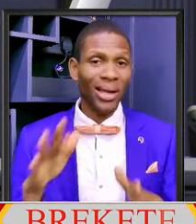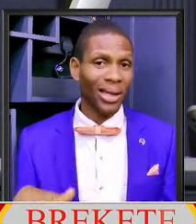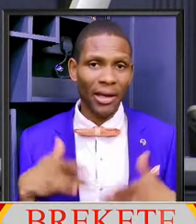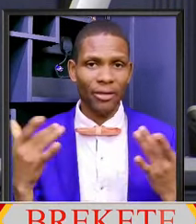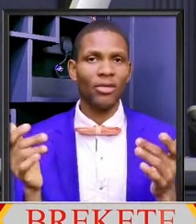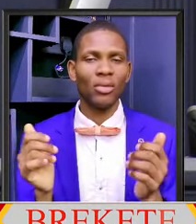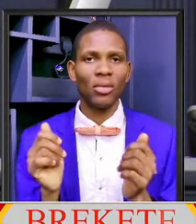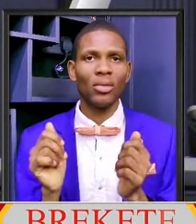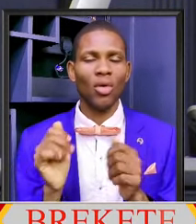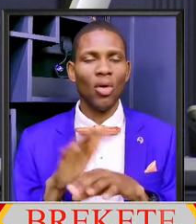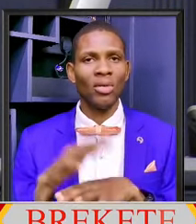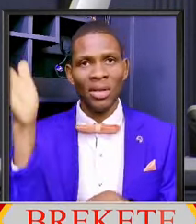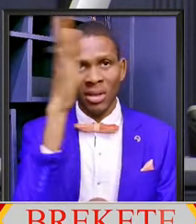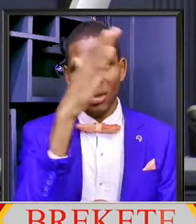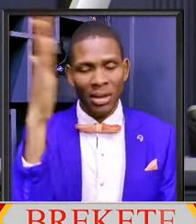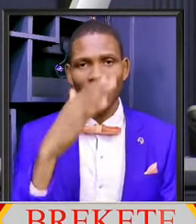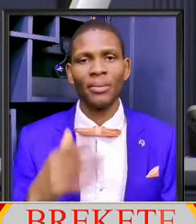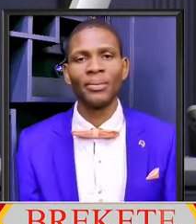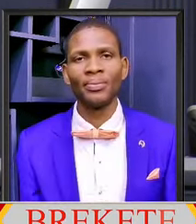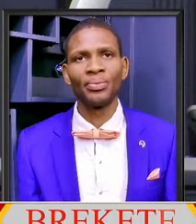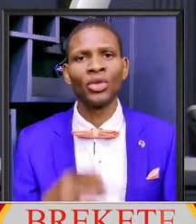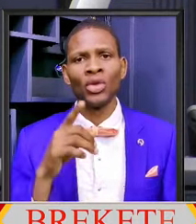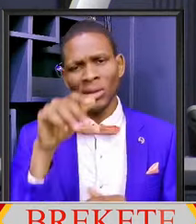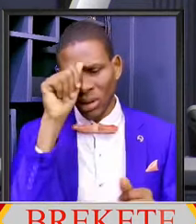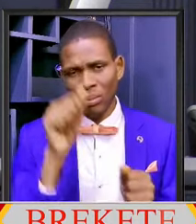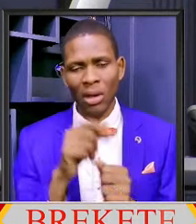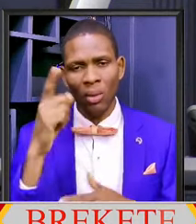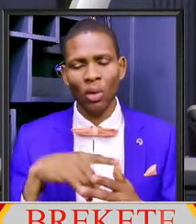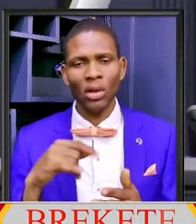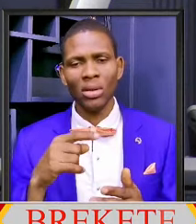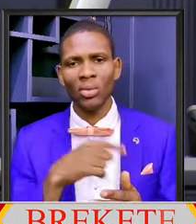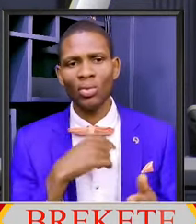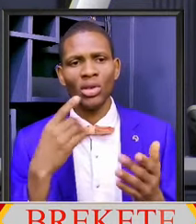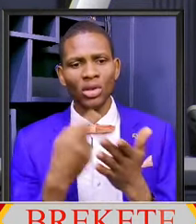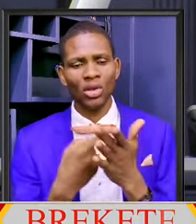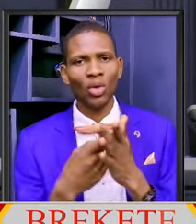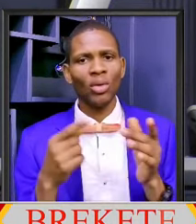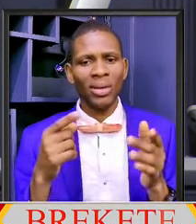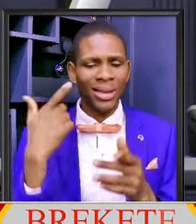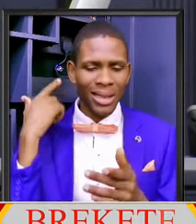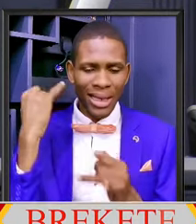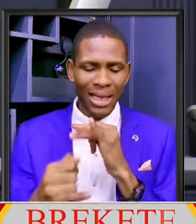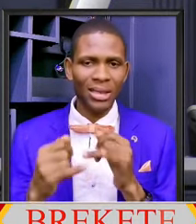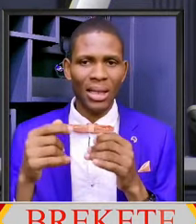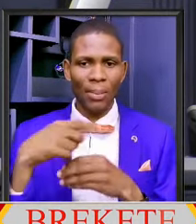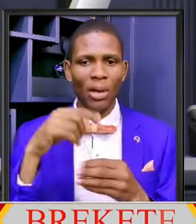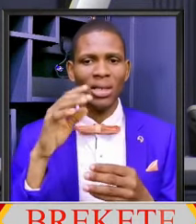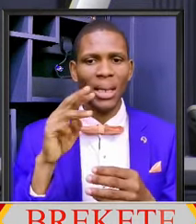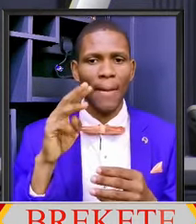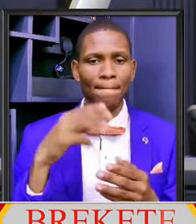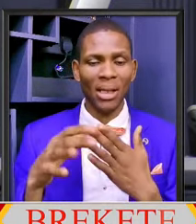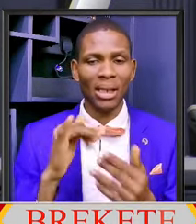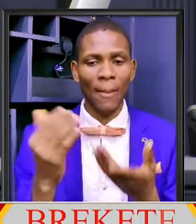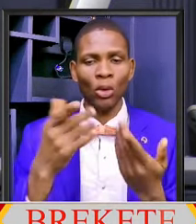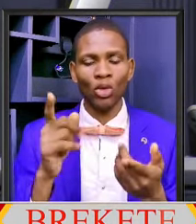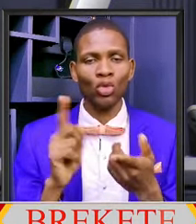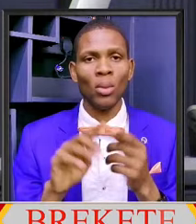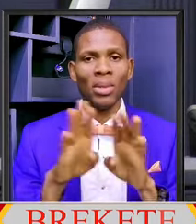now. Okay. Mm. You remember when we talked last about this matter where carry you come break the family?